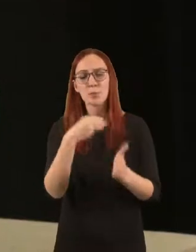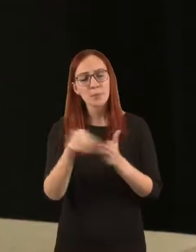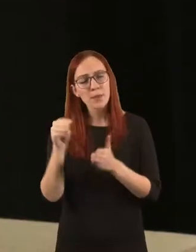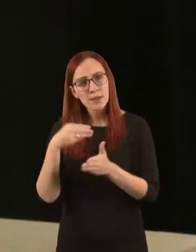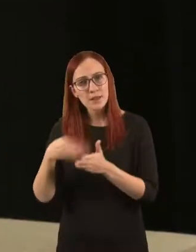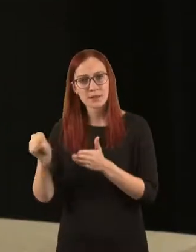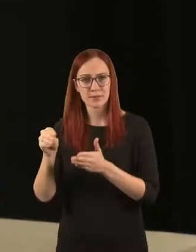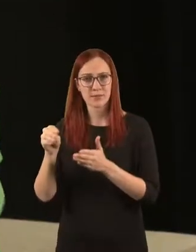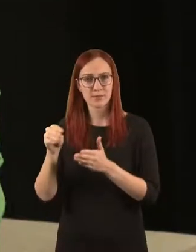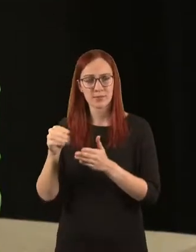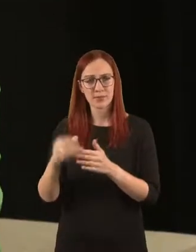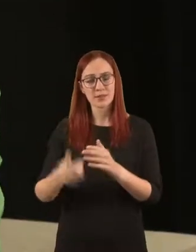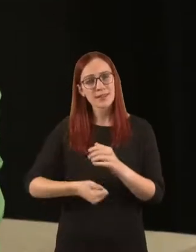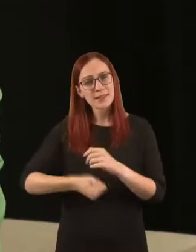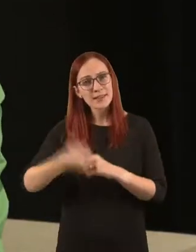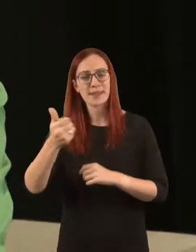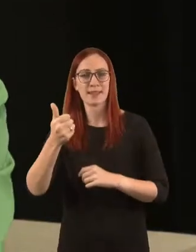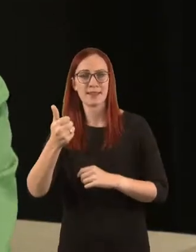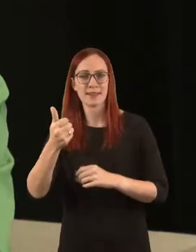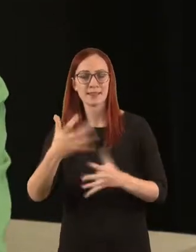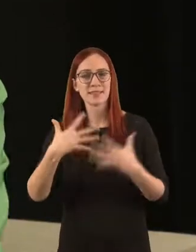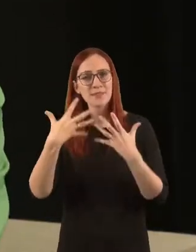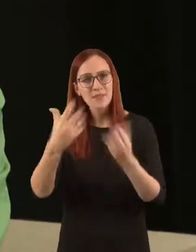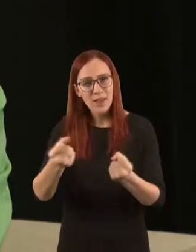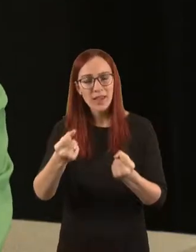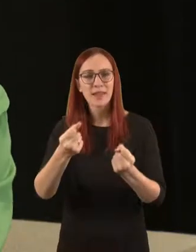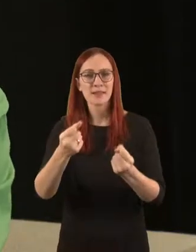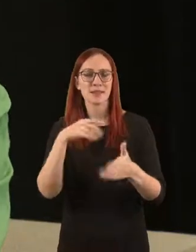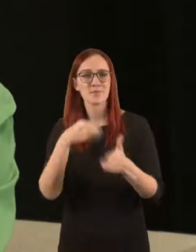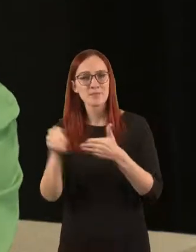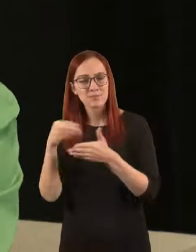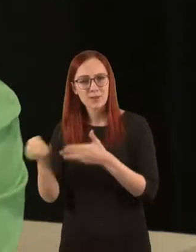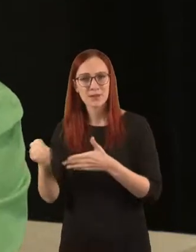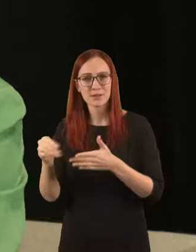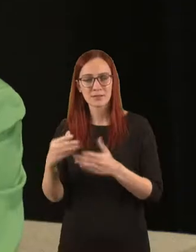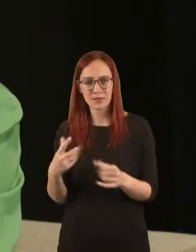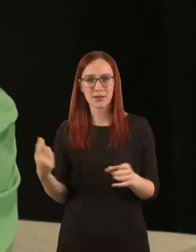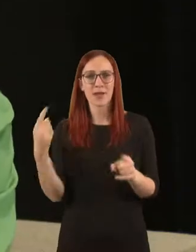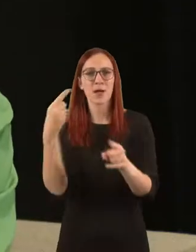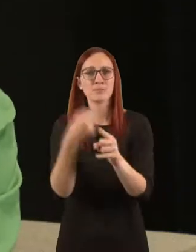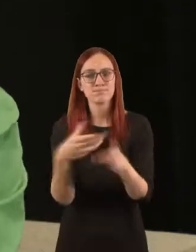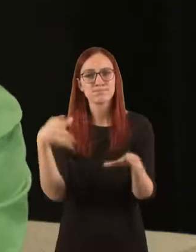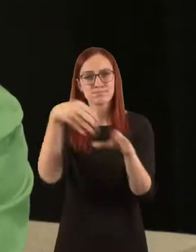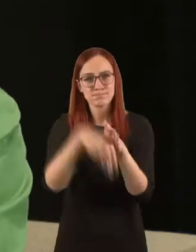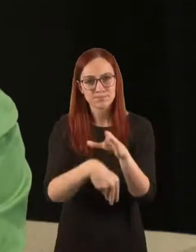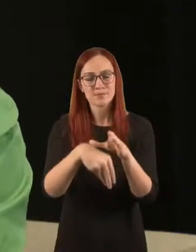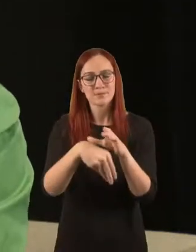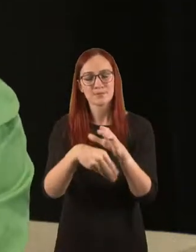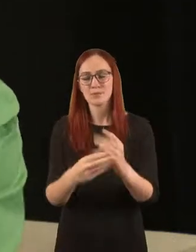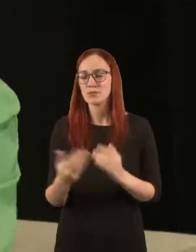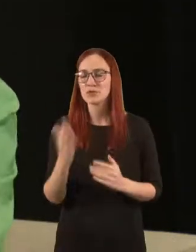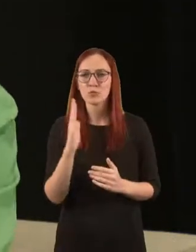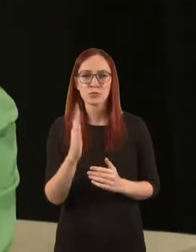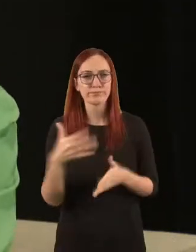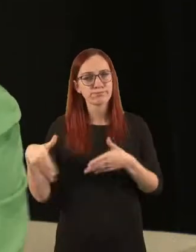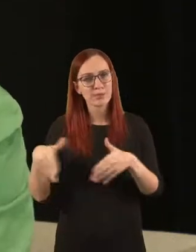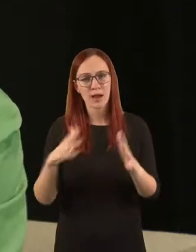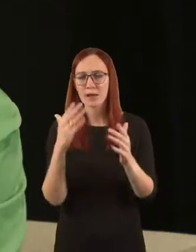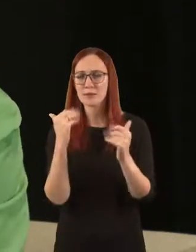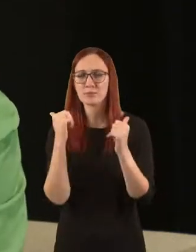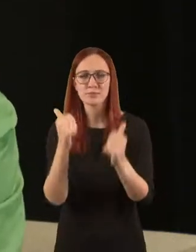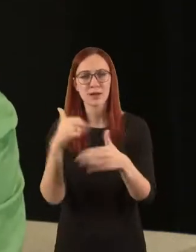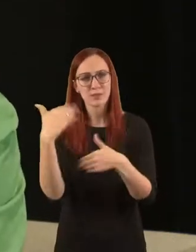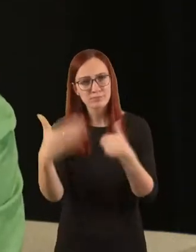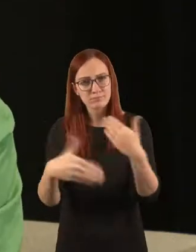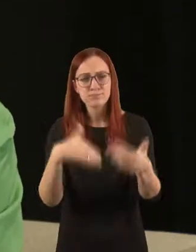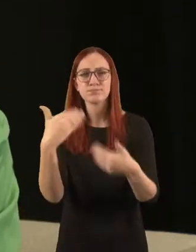goals and objectives becoming just a bureaucracy. We need to internalize them, and we need to win the hearts and souls of